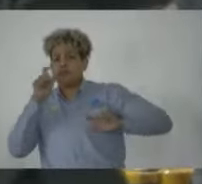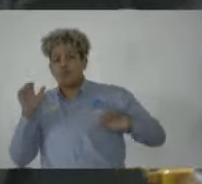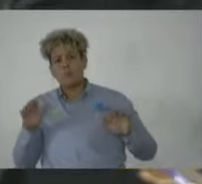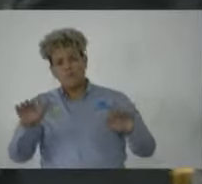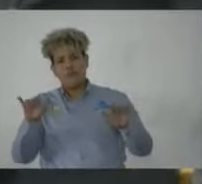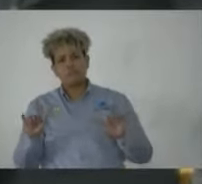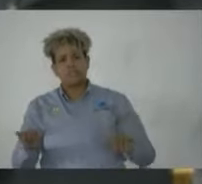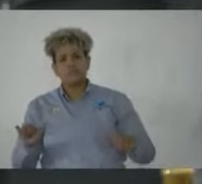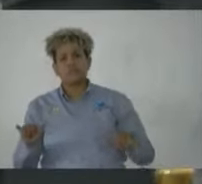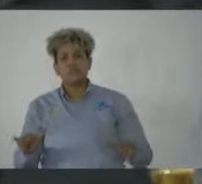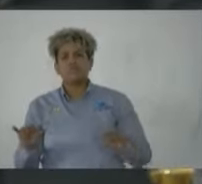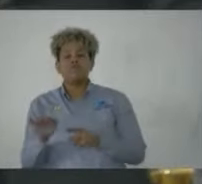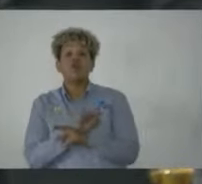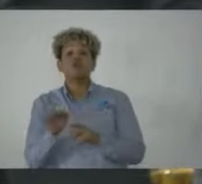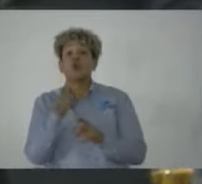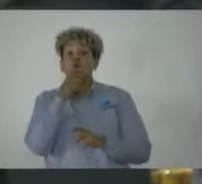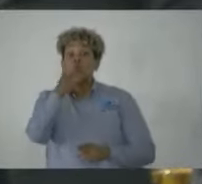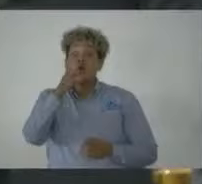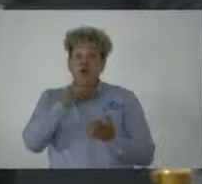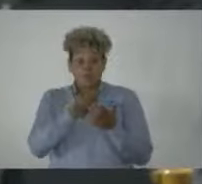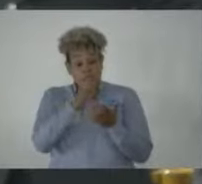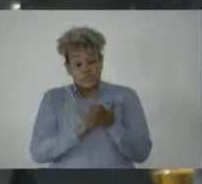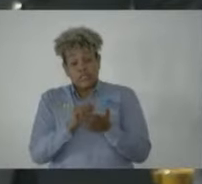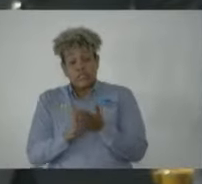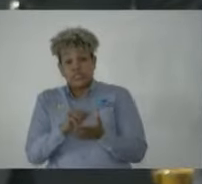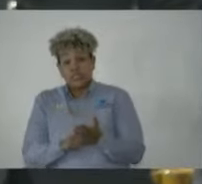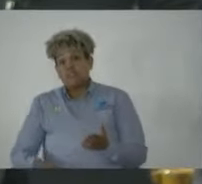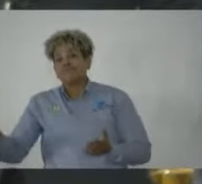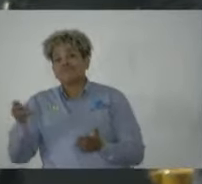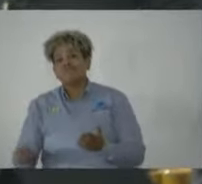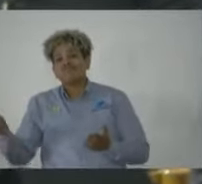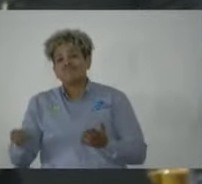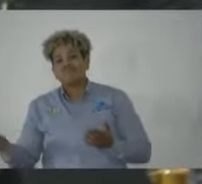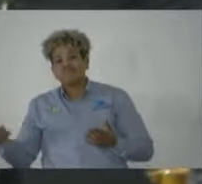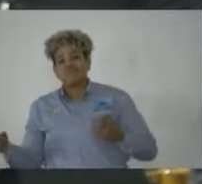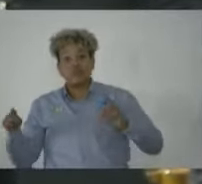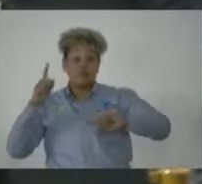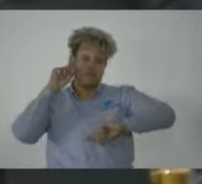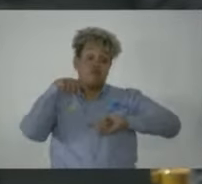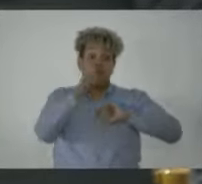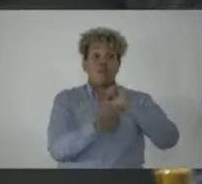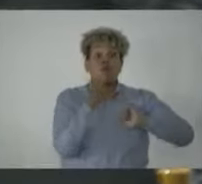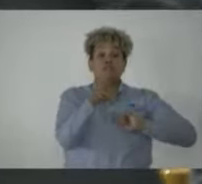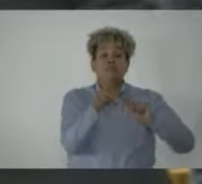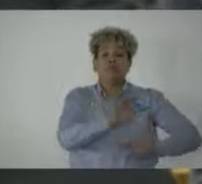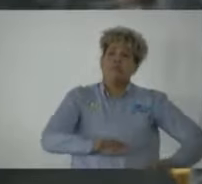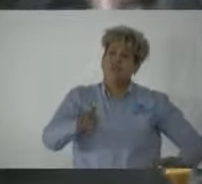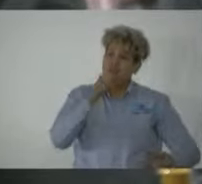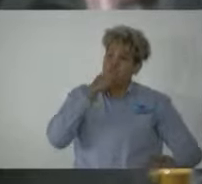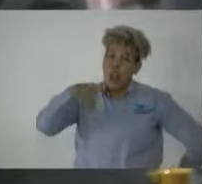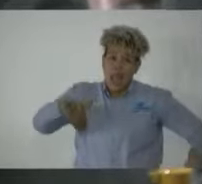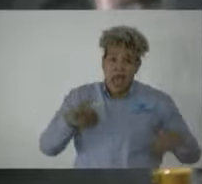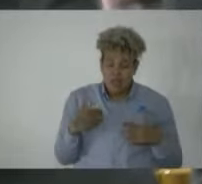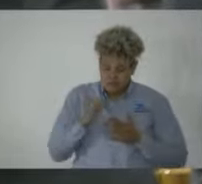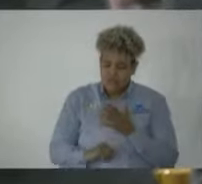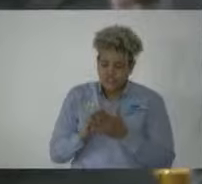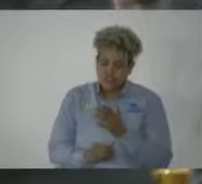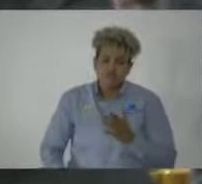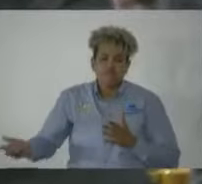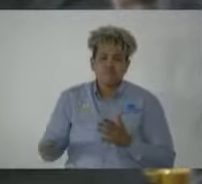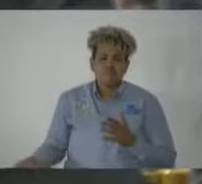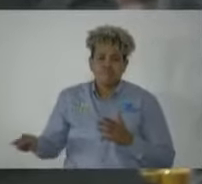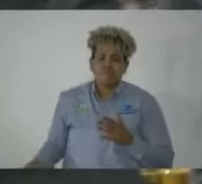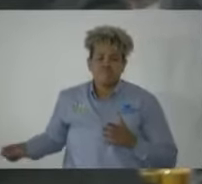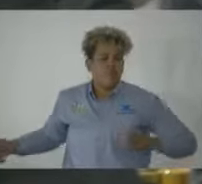similar functions from whom deductions are made. That is, for most of these persons, by not having statutory